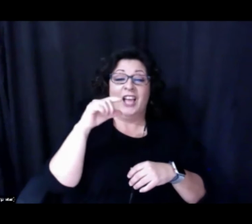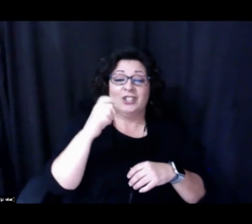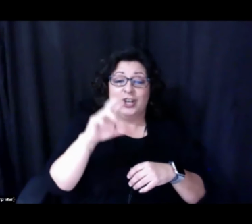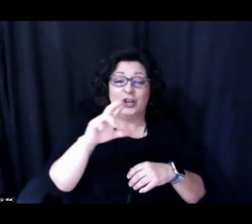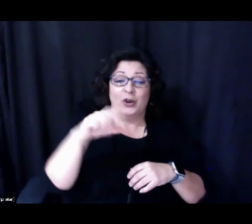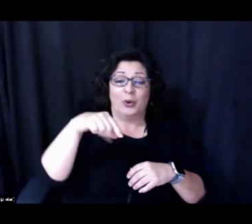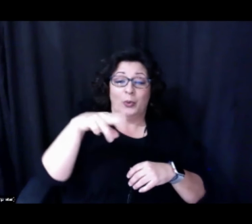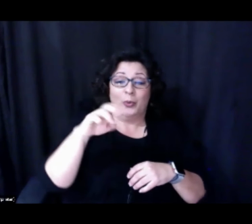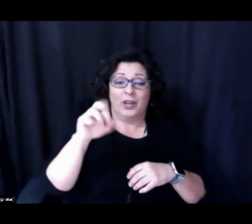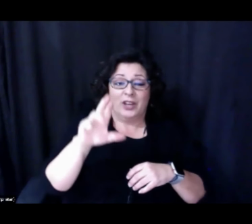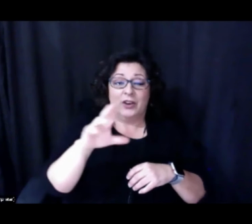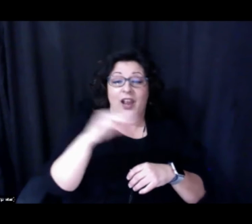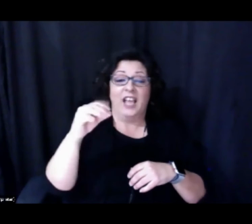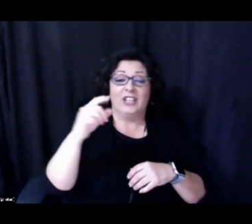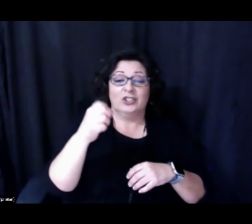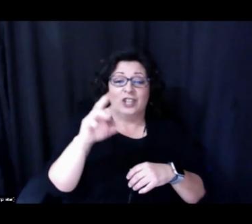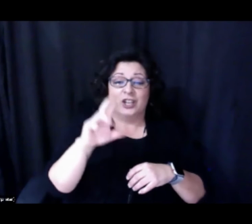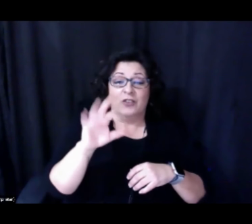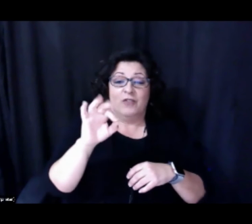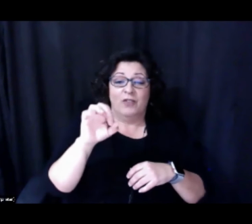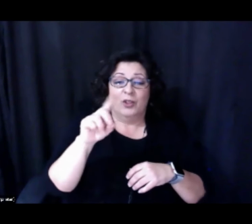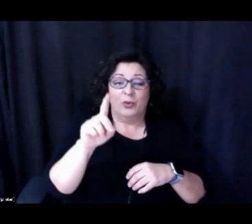two-spirit.